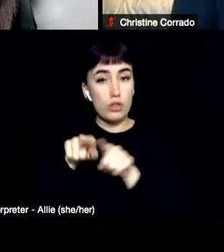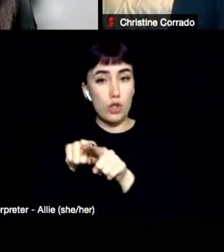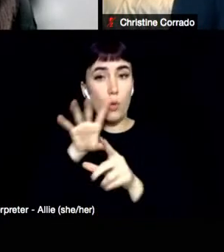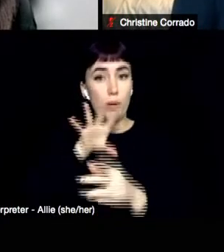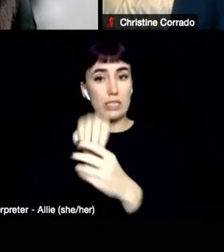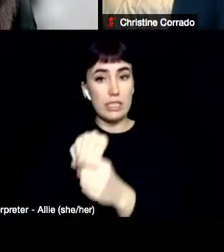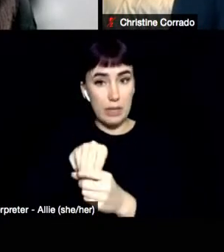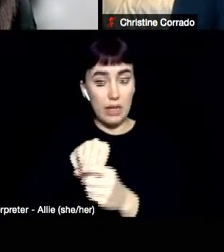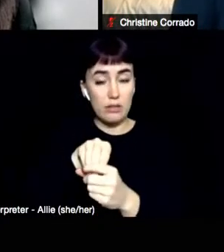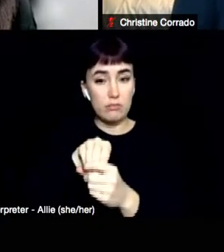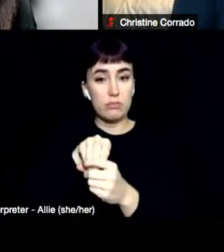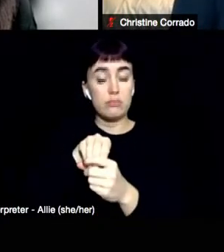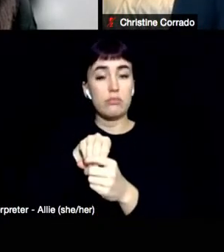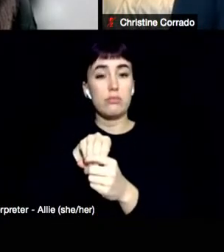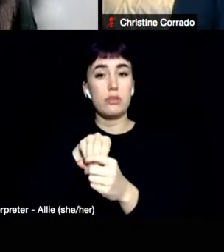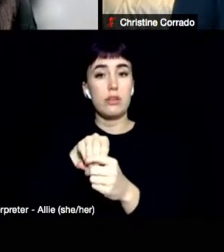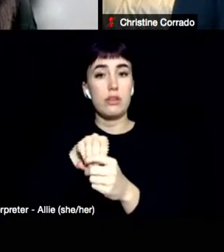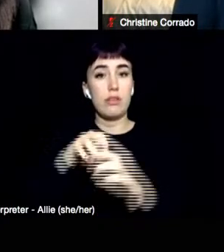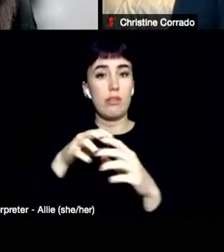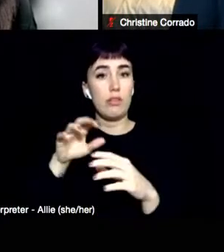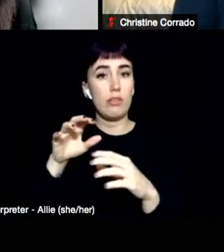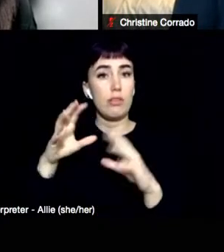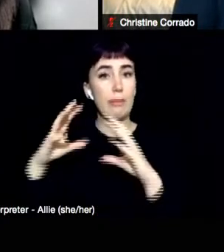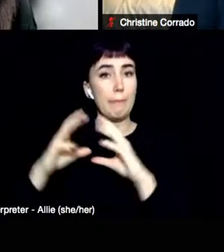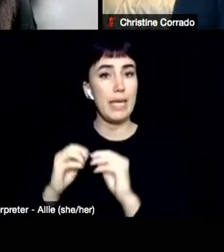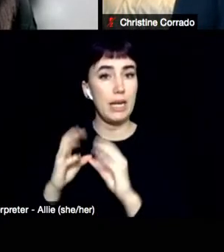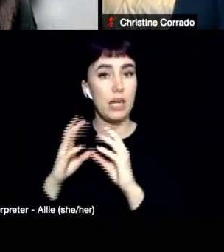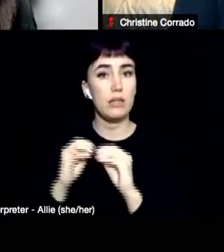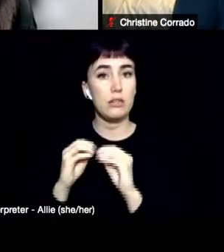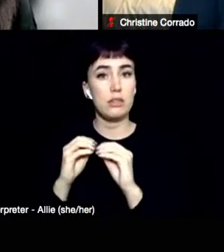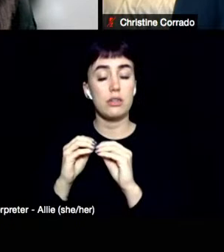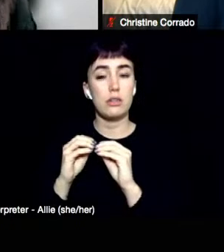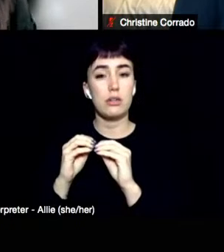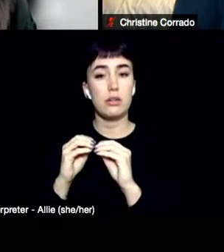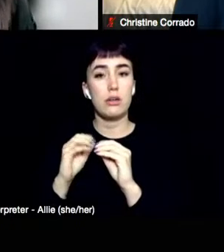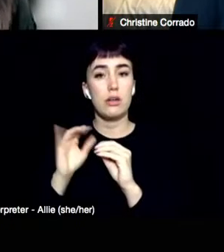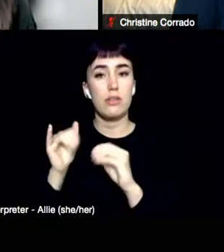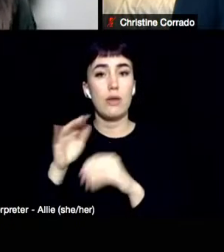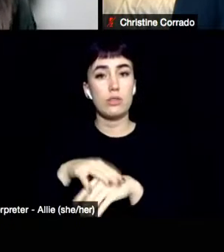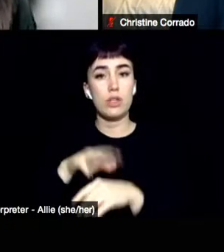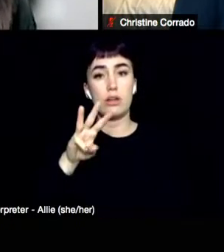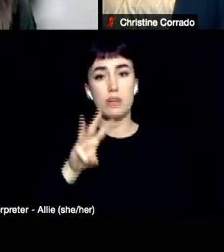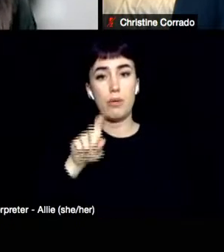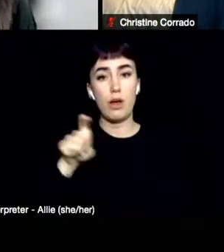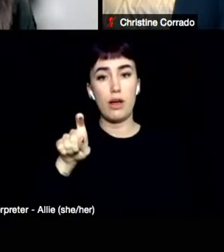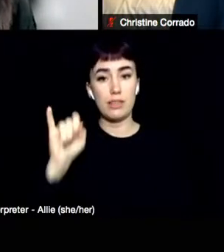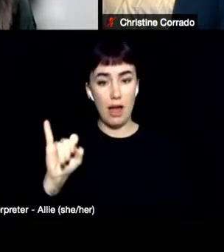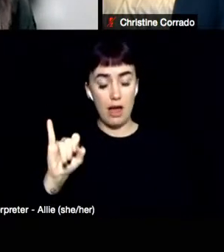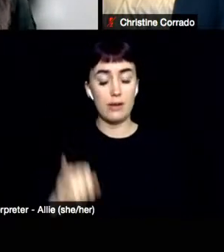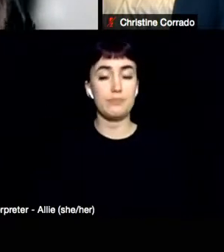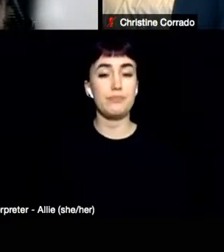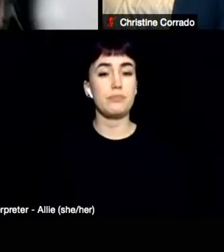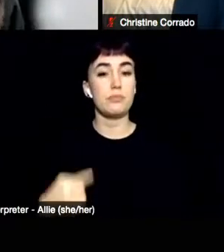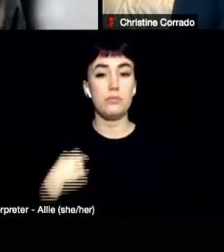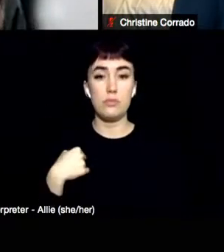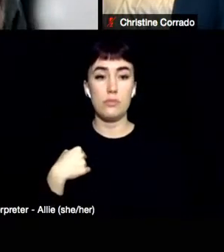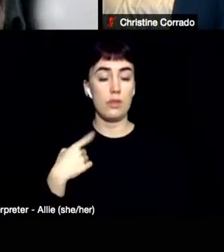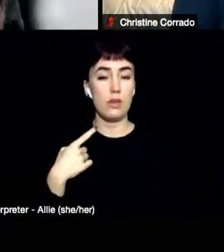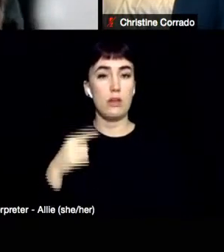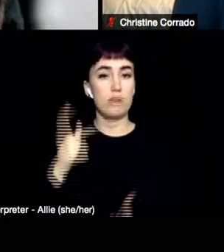participated in the meeting that was on WXXI. I thoroughly